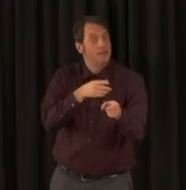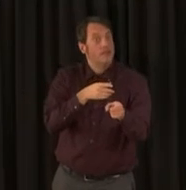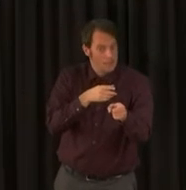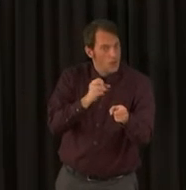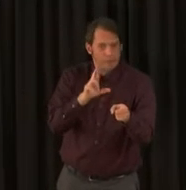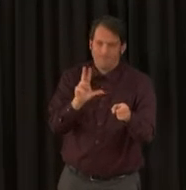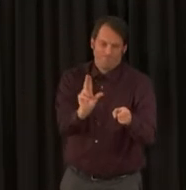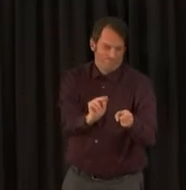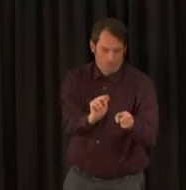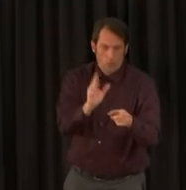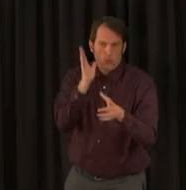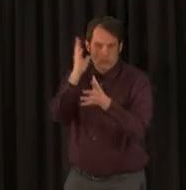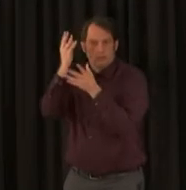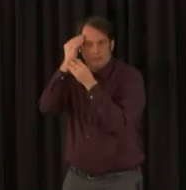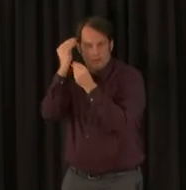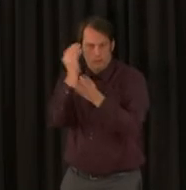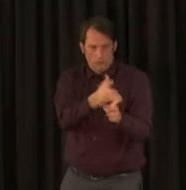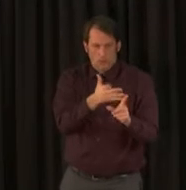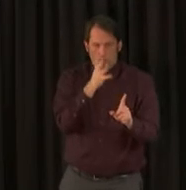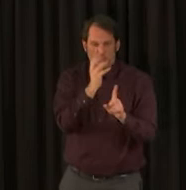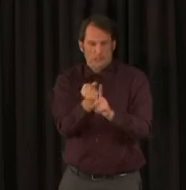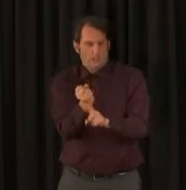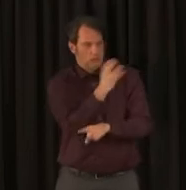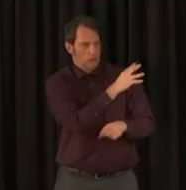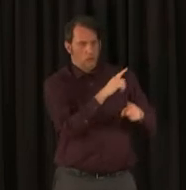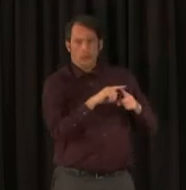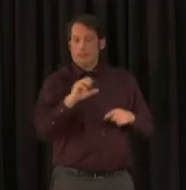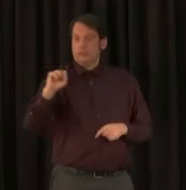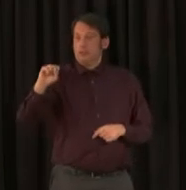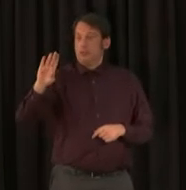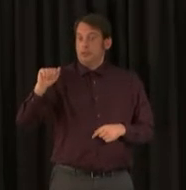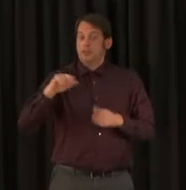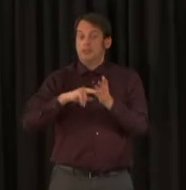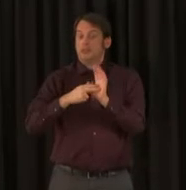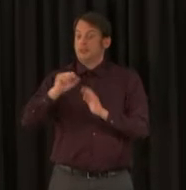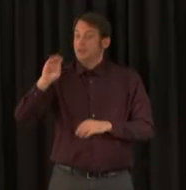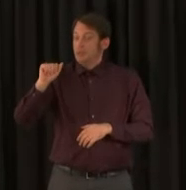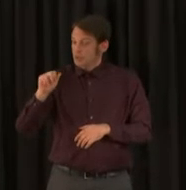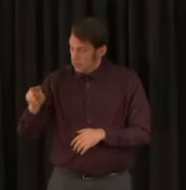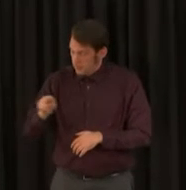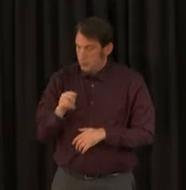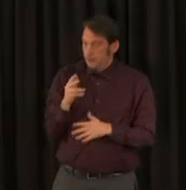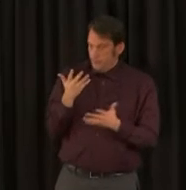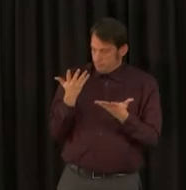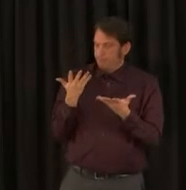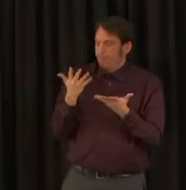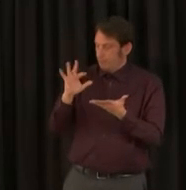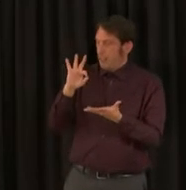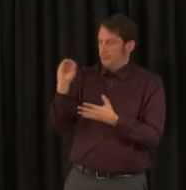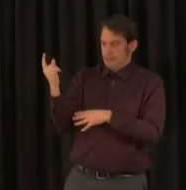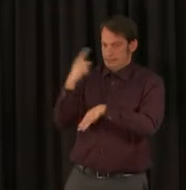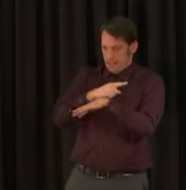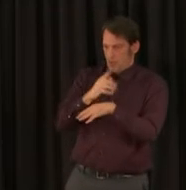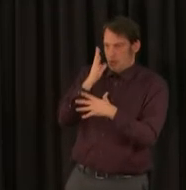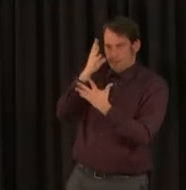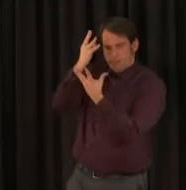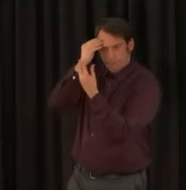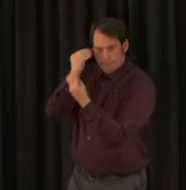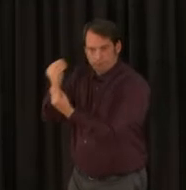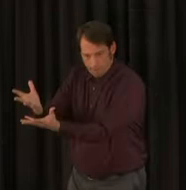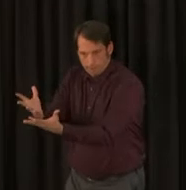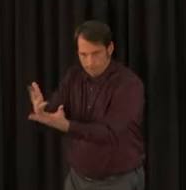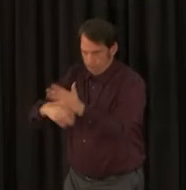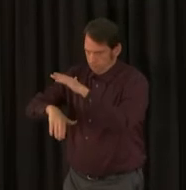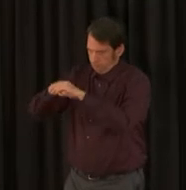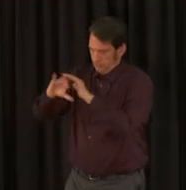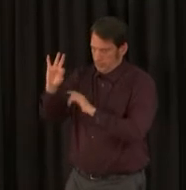forgivable loan. They send it to the SBA. The SBA has 90 days to inform your bank, and then your bank will inform